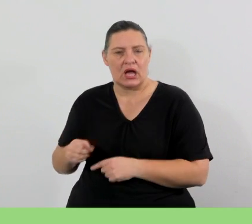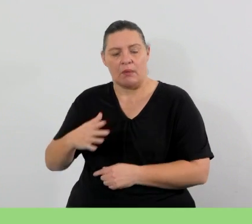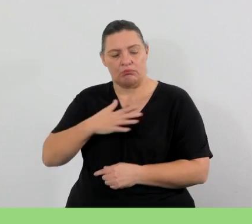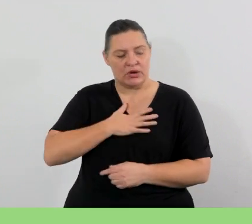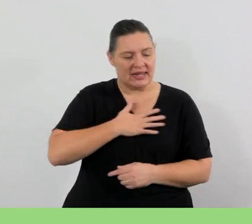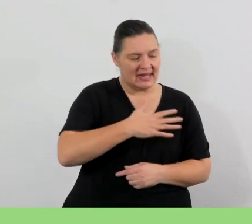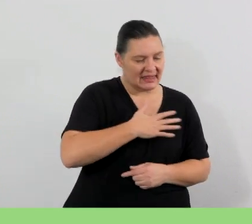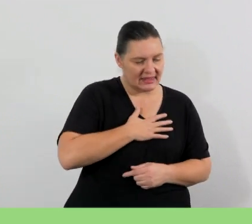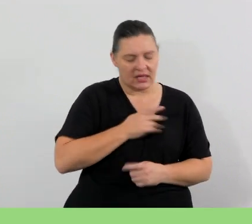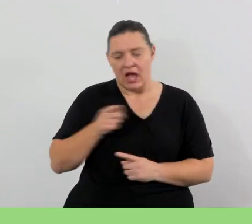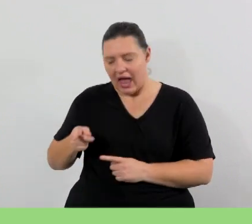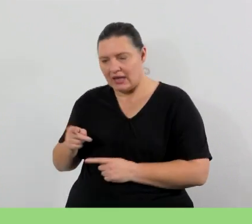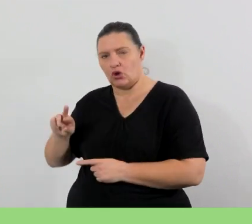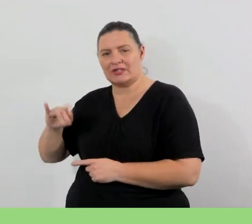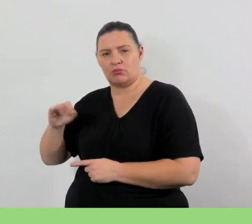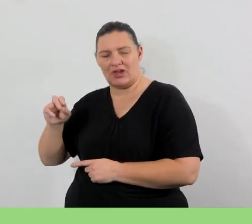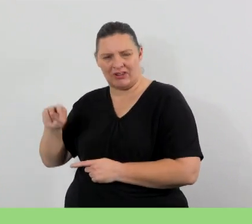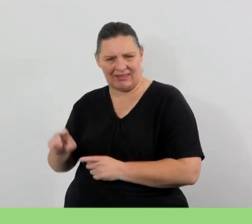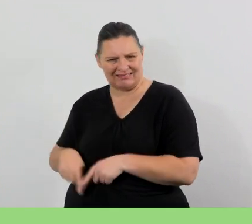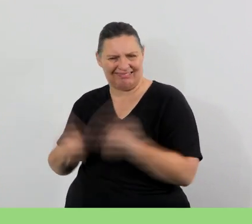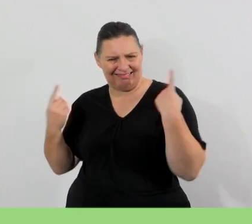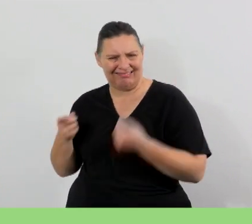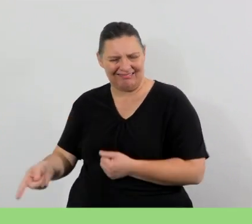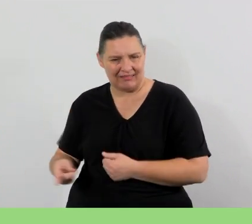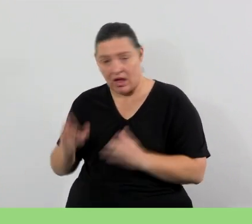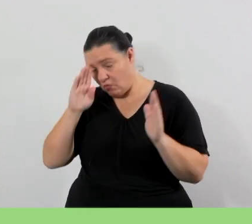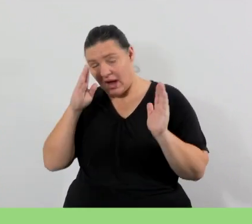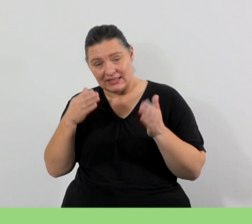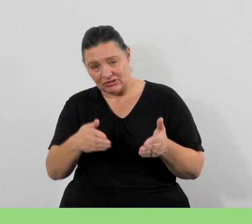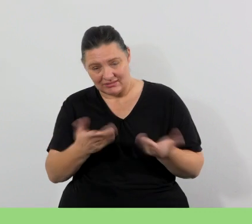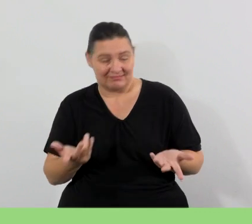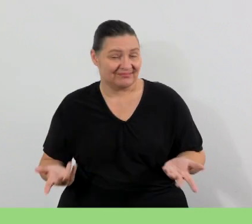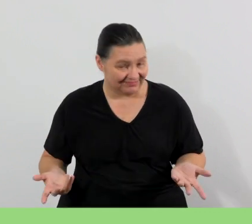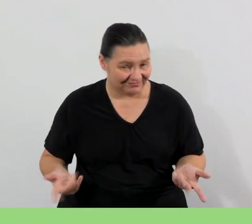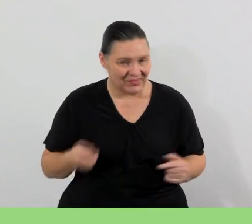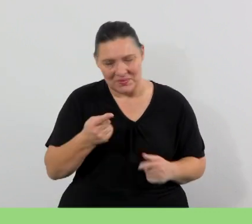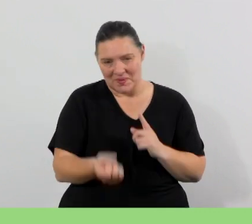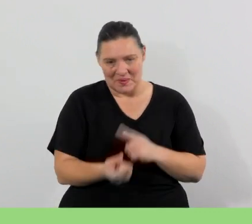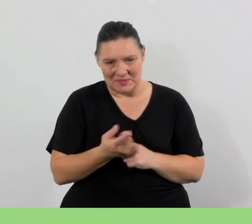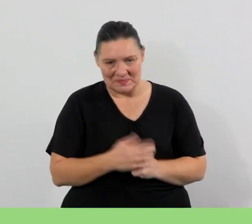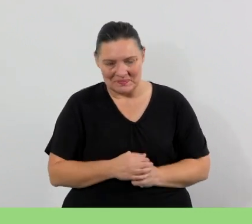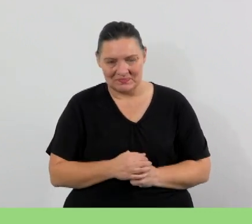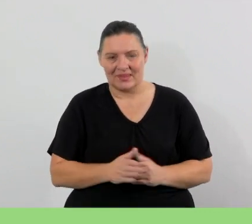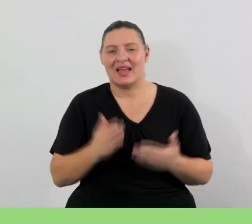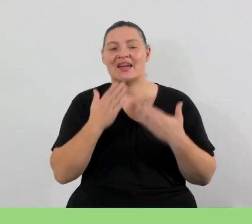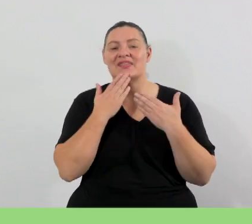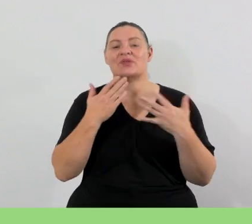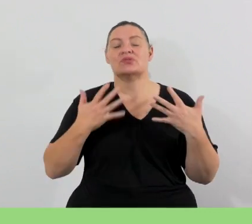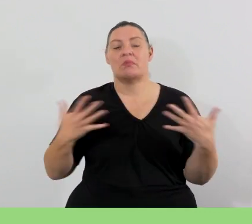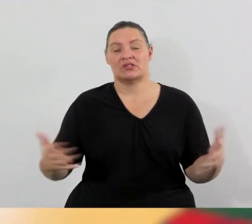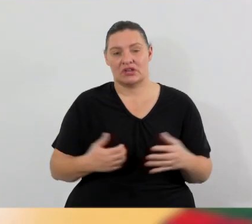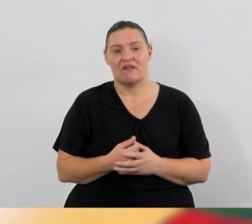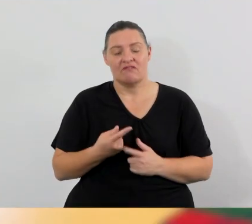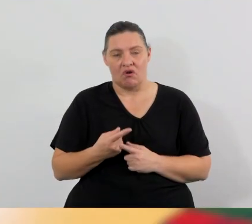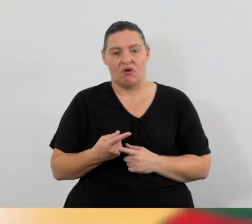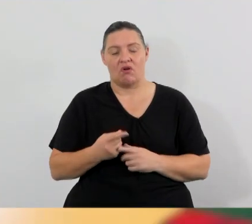the difference between breathing and respiration? So if you are paying attention, well, there you go.